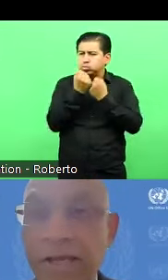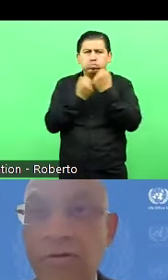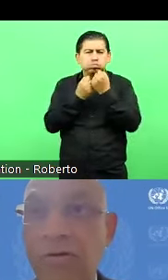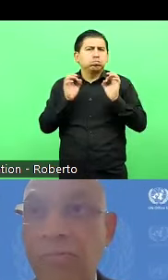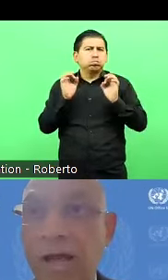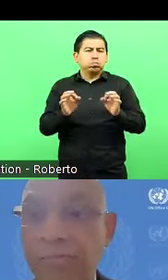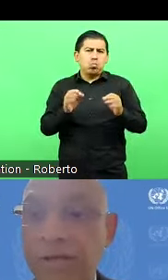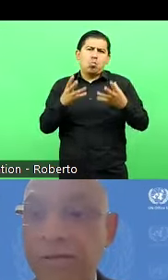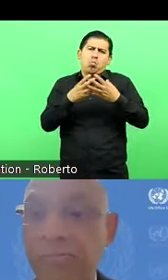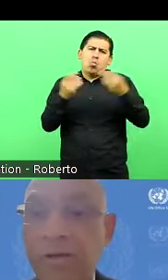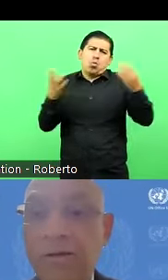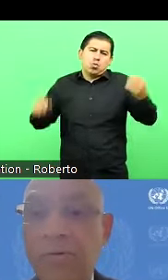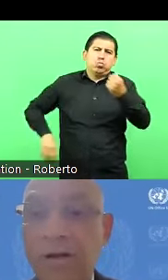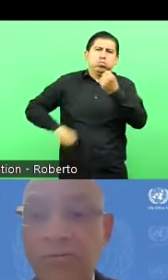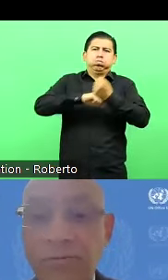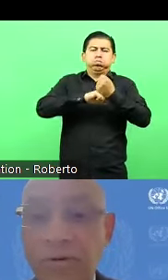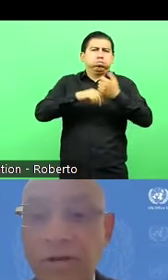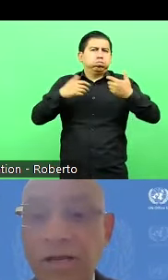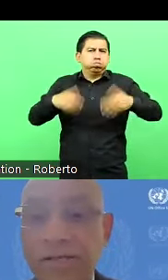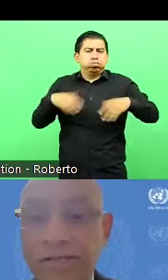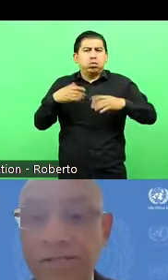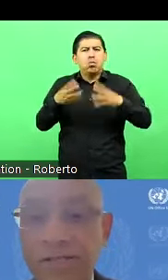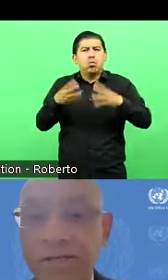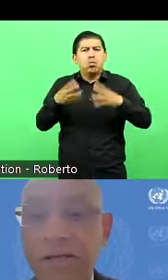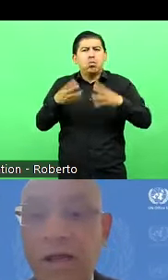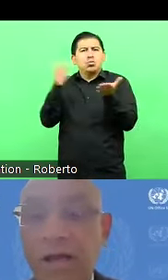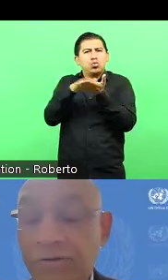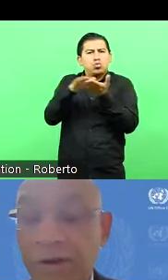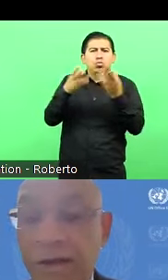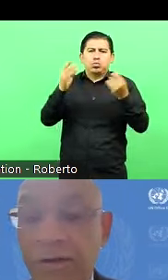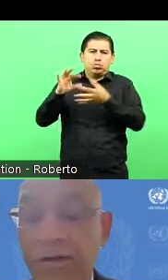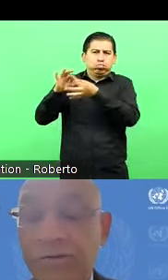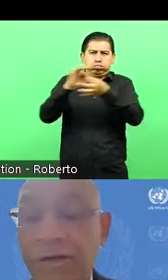including ACOM, IBM, World Food Organization,